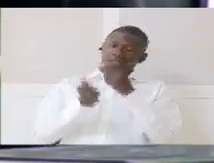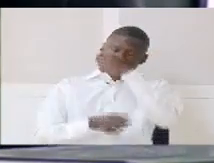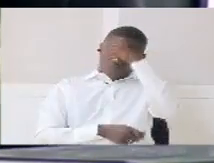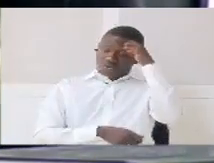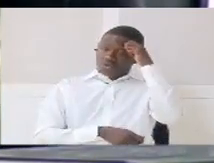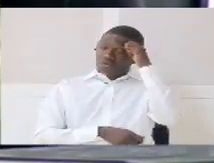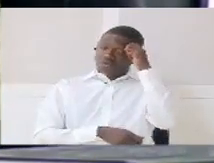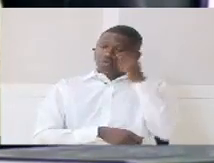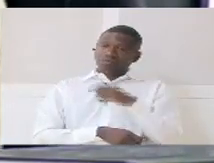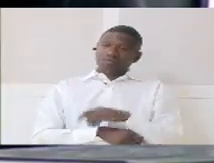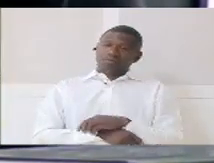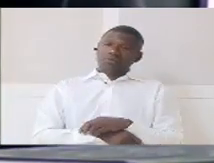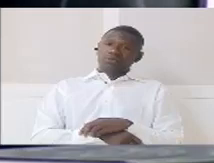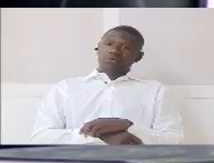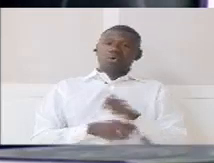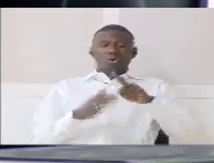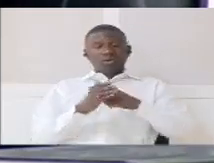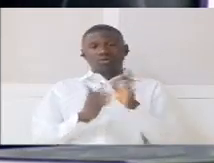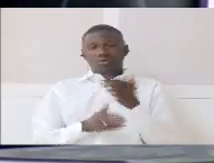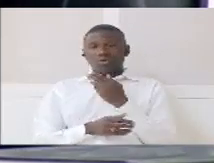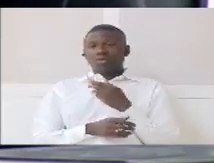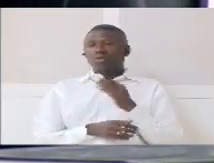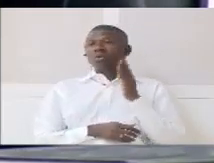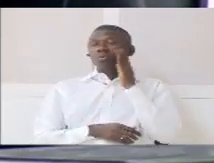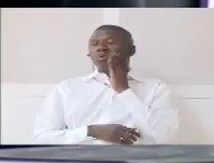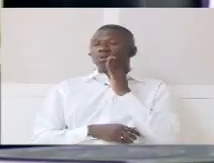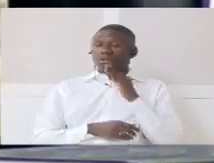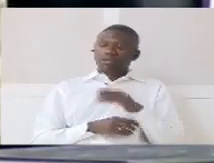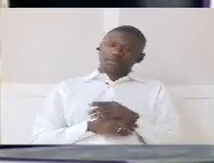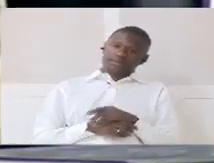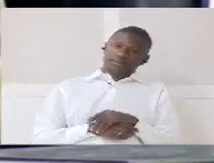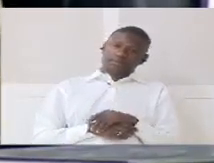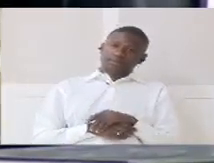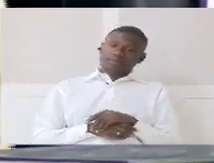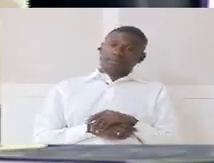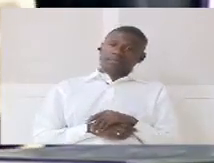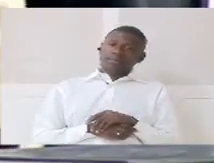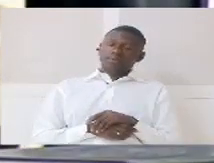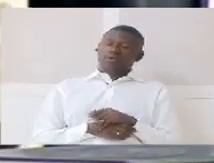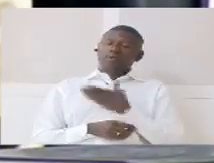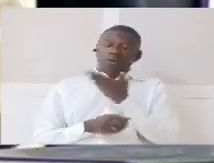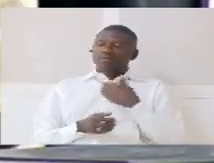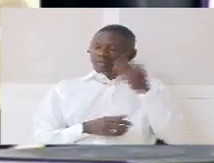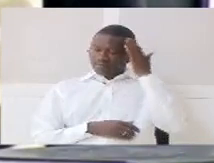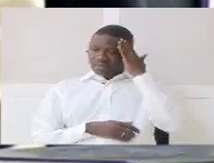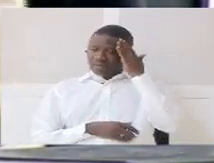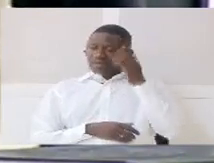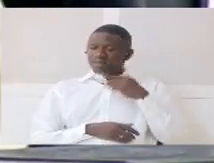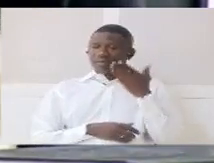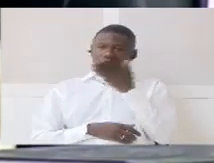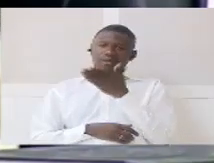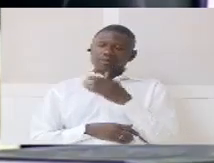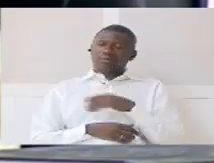General duties. I would have gone to general duties. Immigration. Or go to the immigrations. We are going to one time the whereby if I was there, not